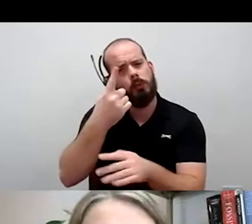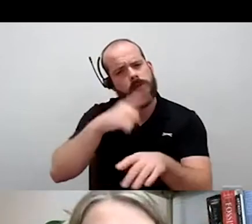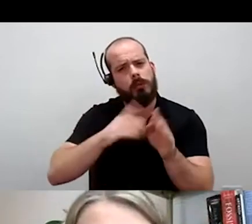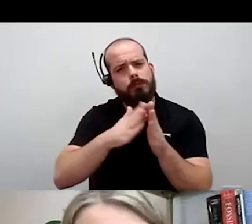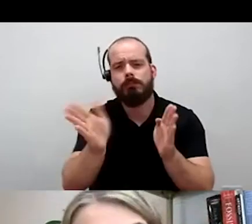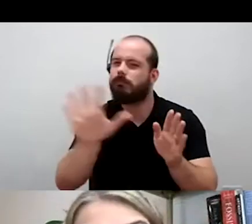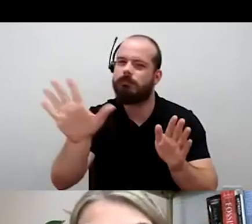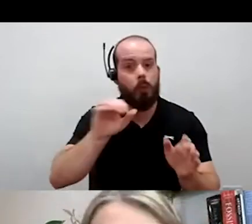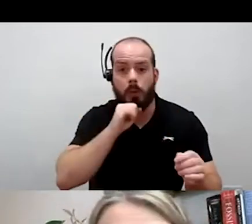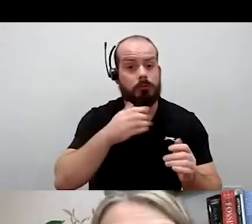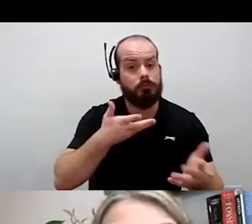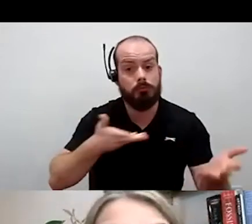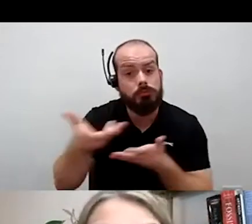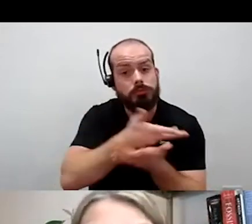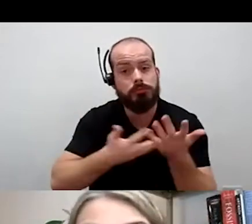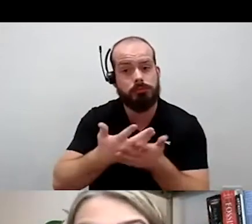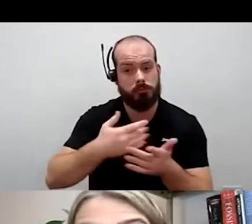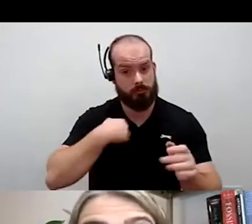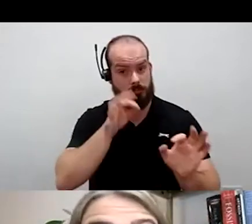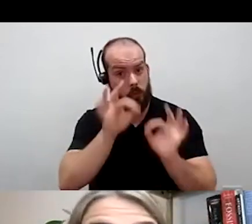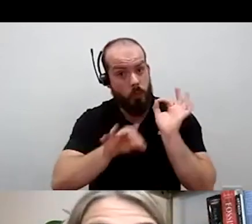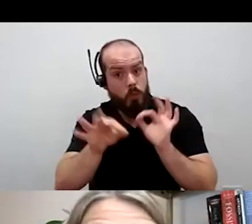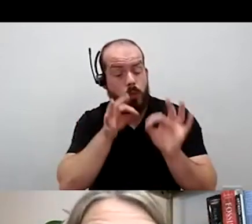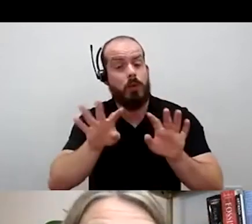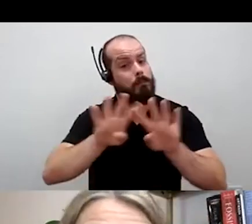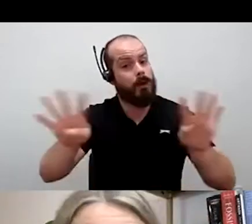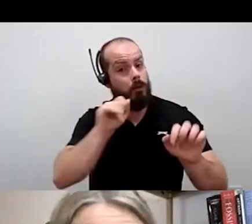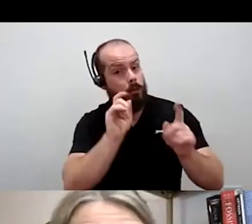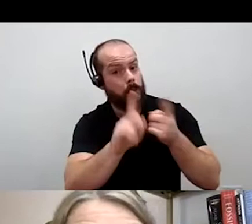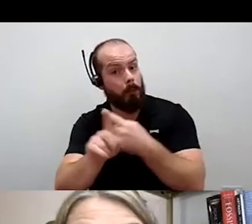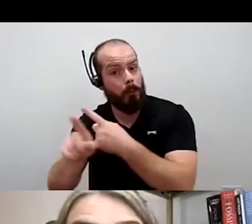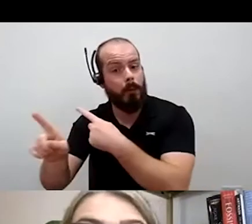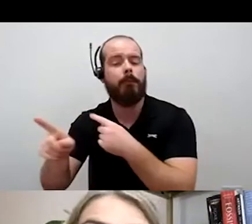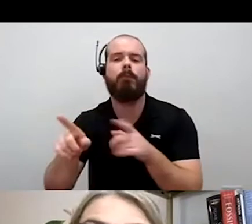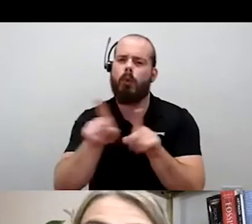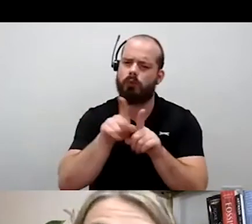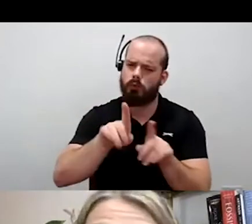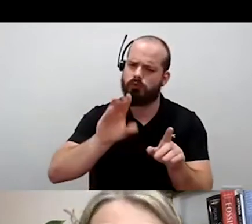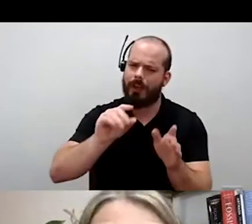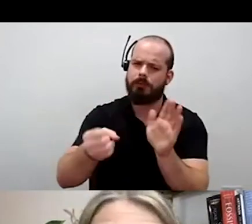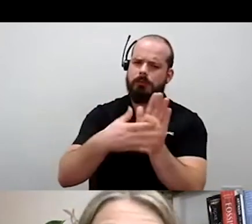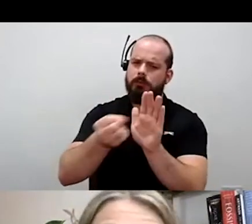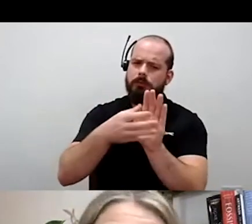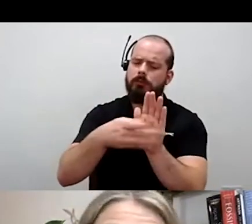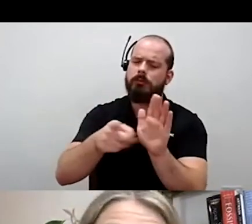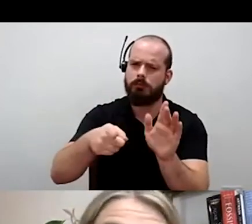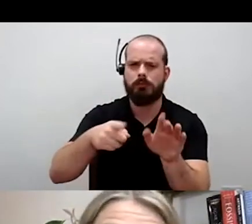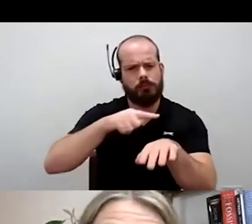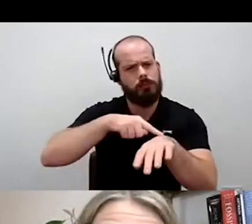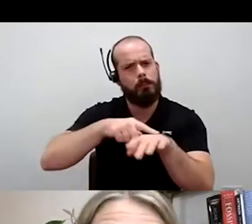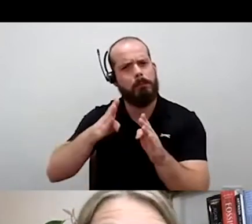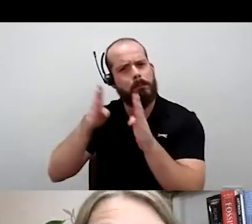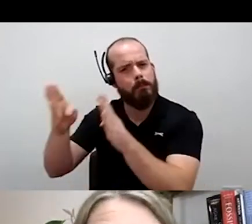conversations. I'm going to ask some questions of each of us panelists, and then do ask us questions in the chat as we go, and we'll also have some dedicated time at the end for